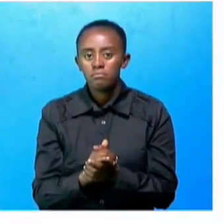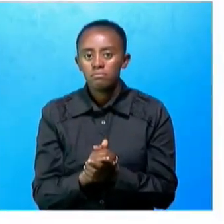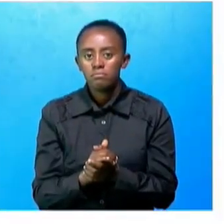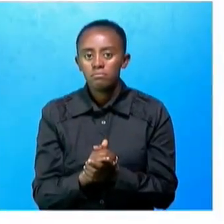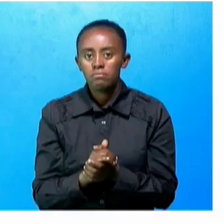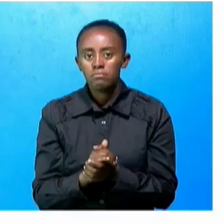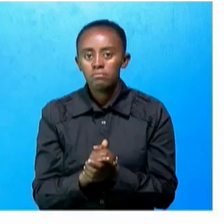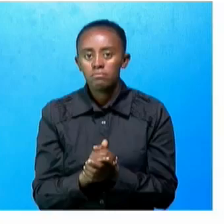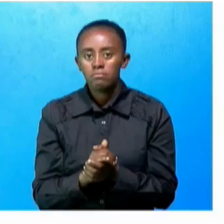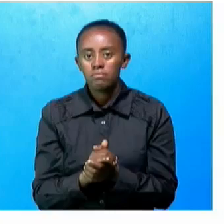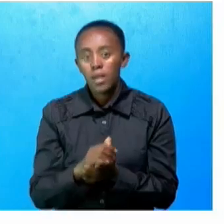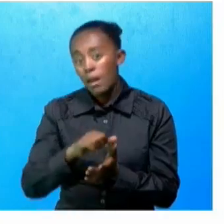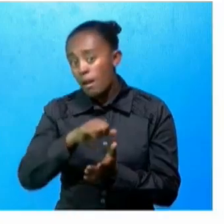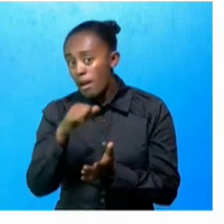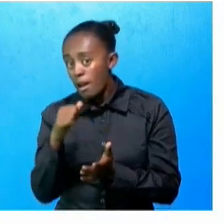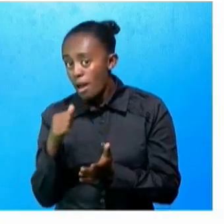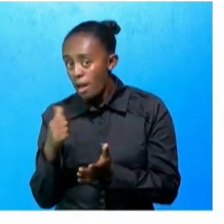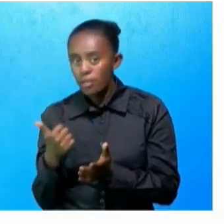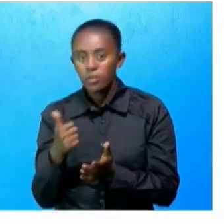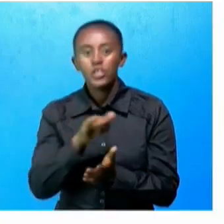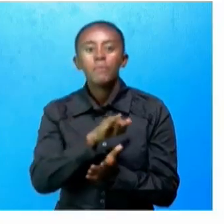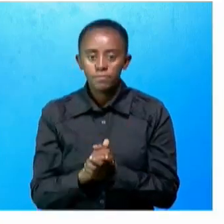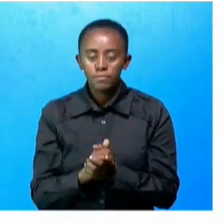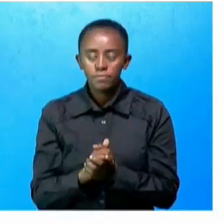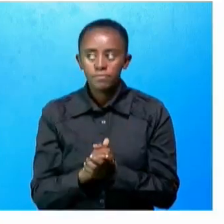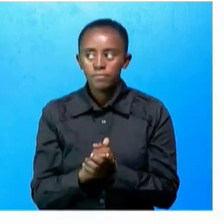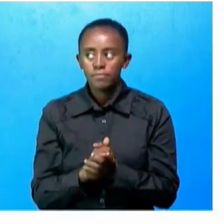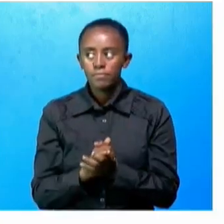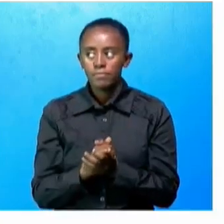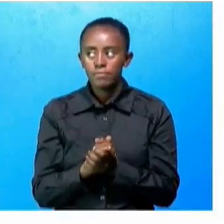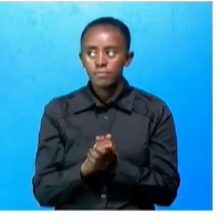Expression. Another similarity.